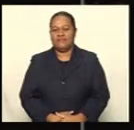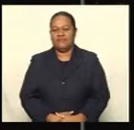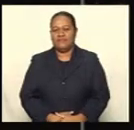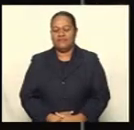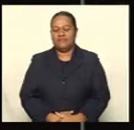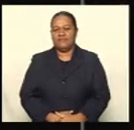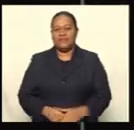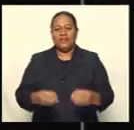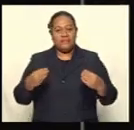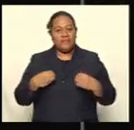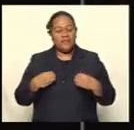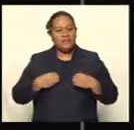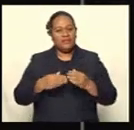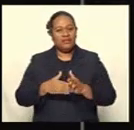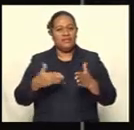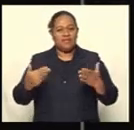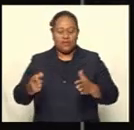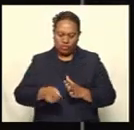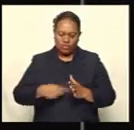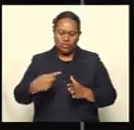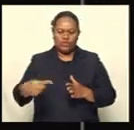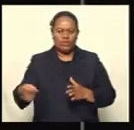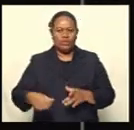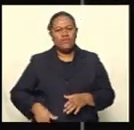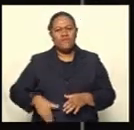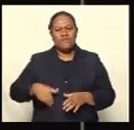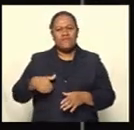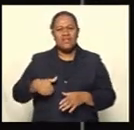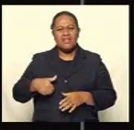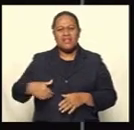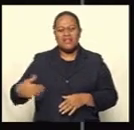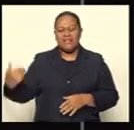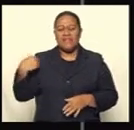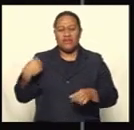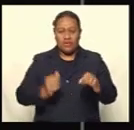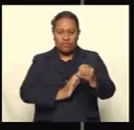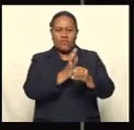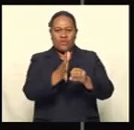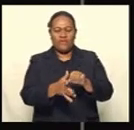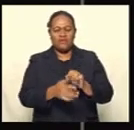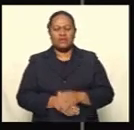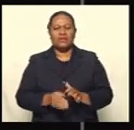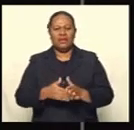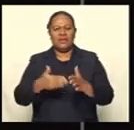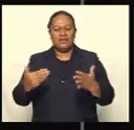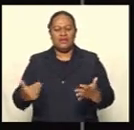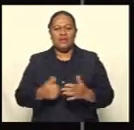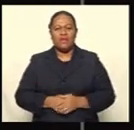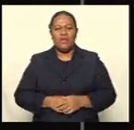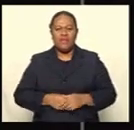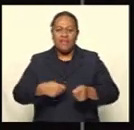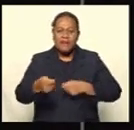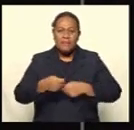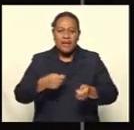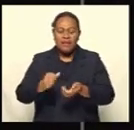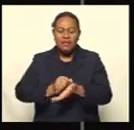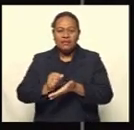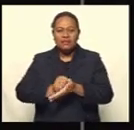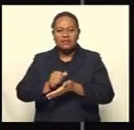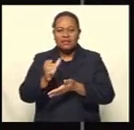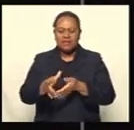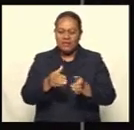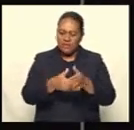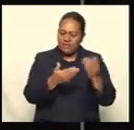As businesses and entrepreneurs continue to feel the impact of COVID-19, a market vendor is committed to continuing to supply Fijians